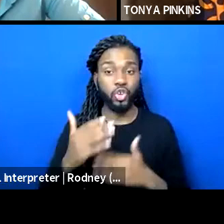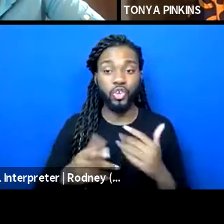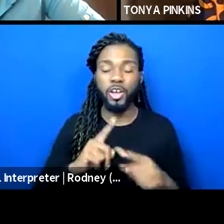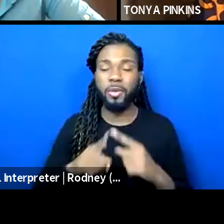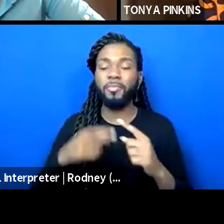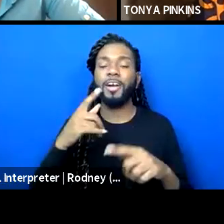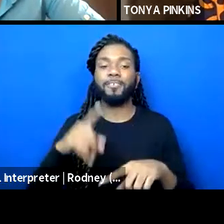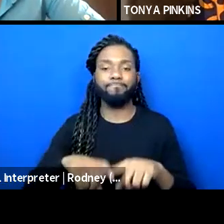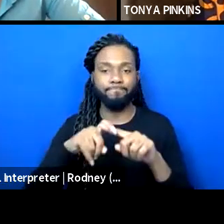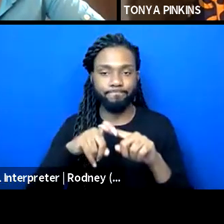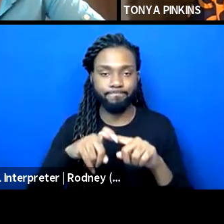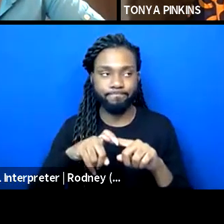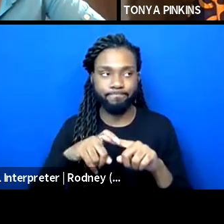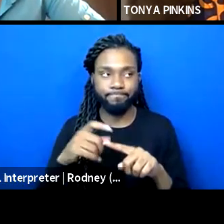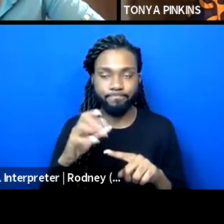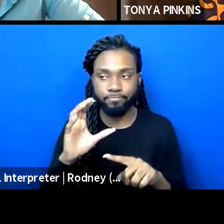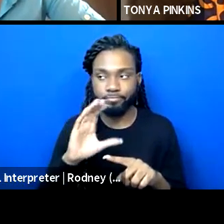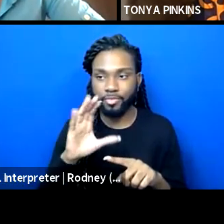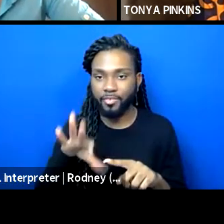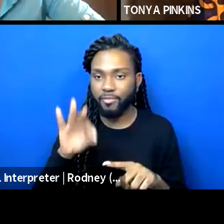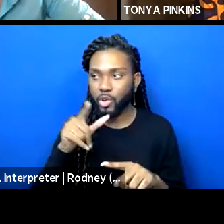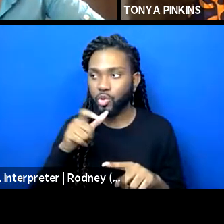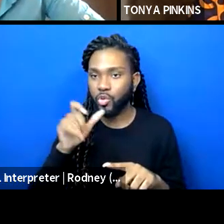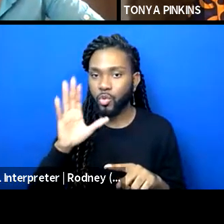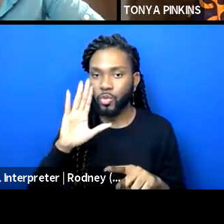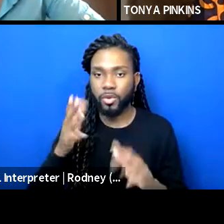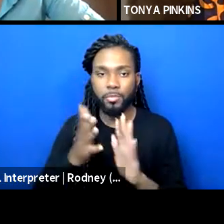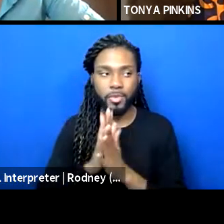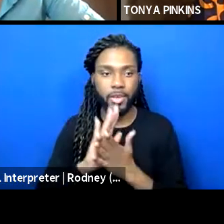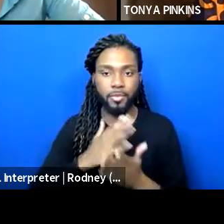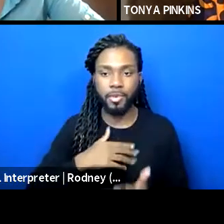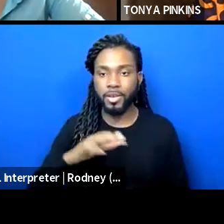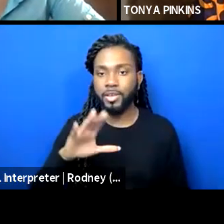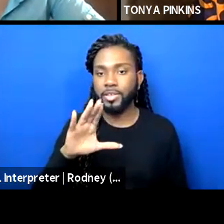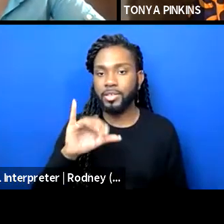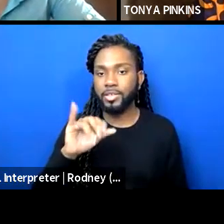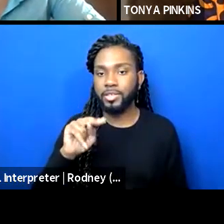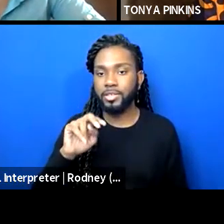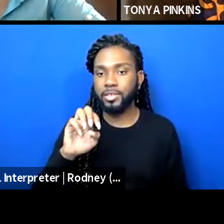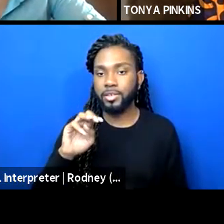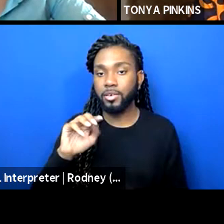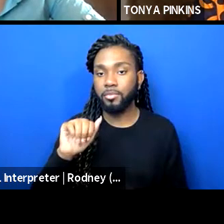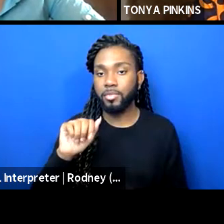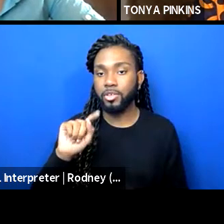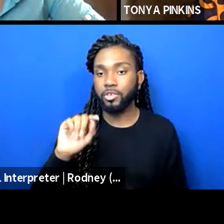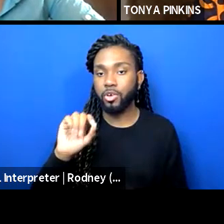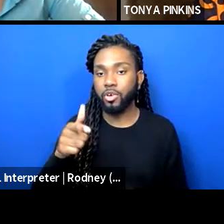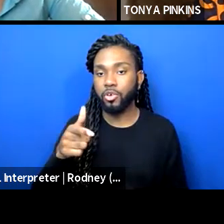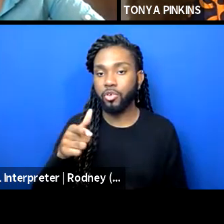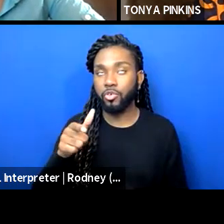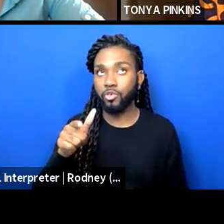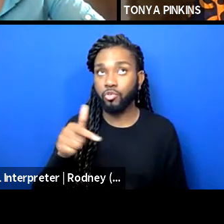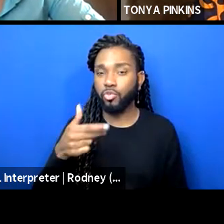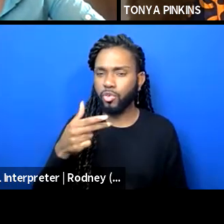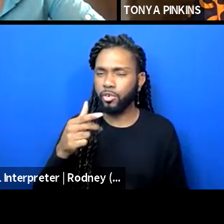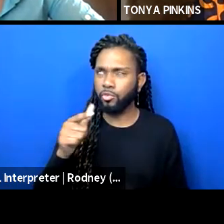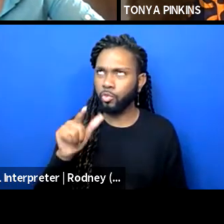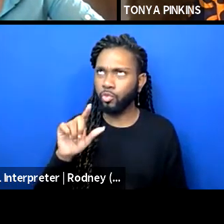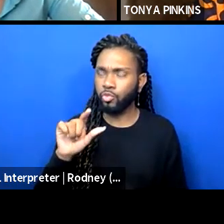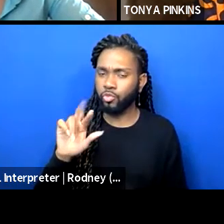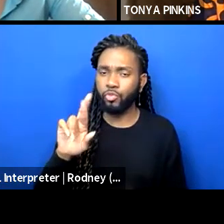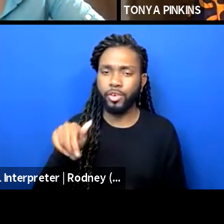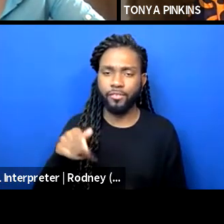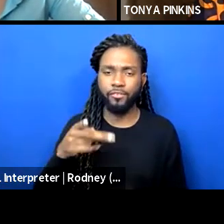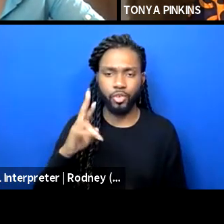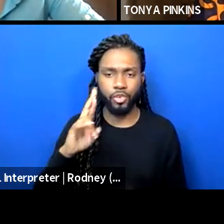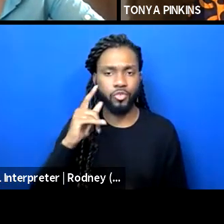who can I get, you know, to be my cinematographer on this project? And people you don't have to explain things